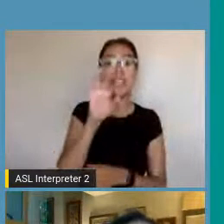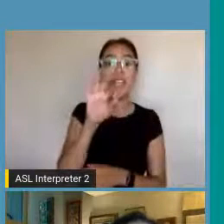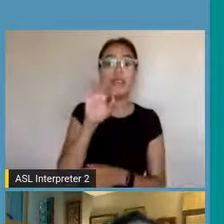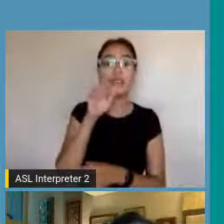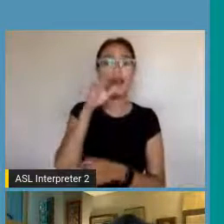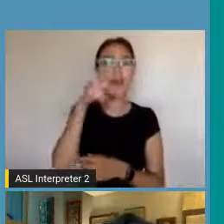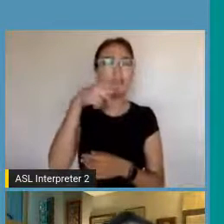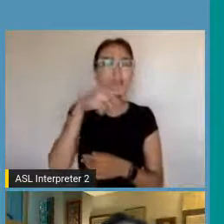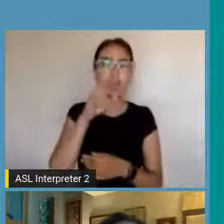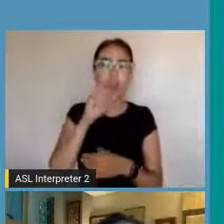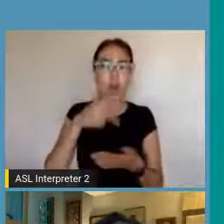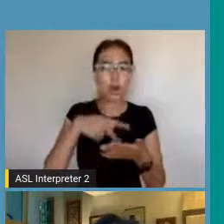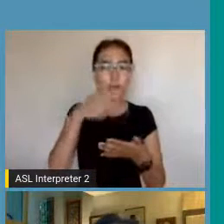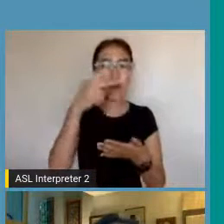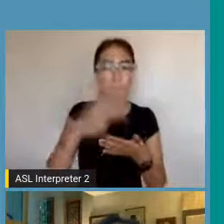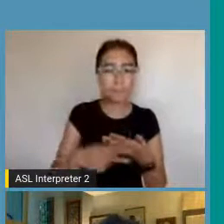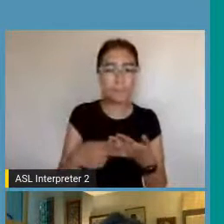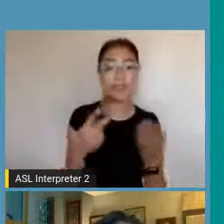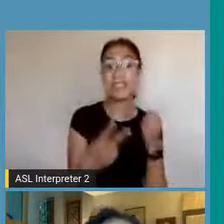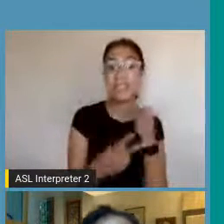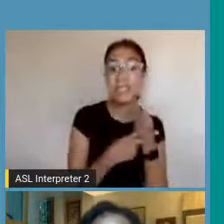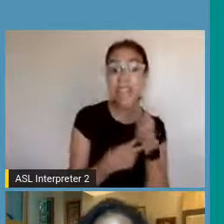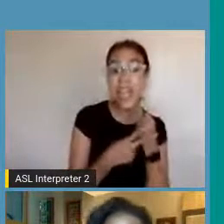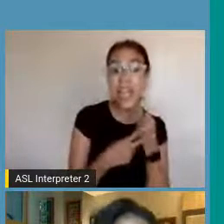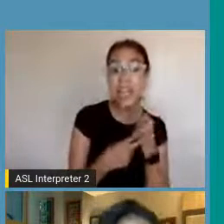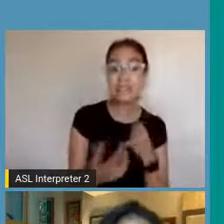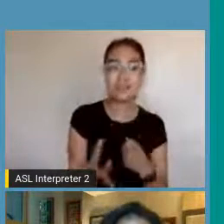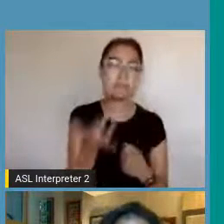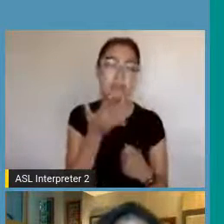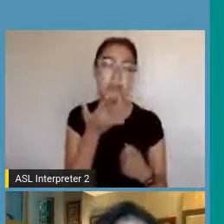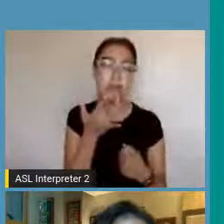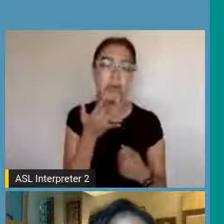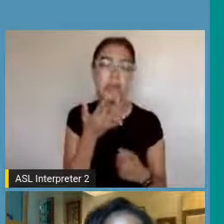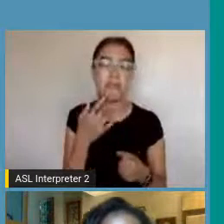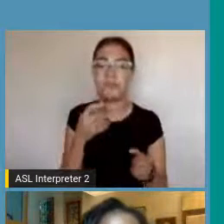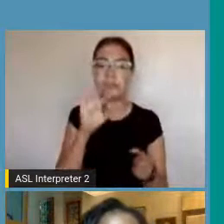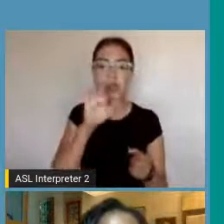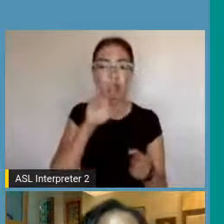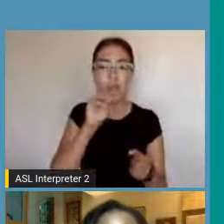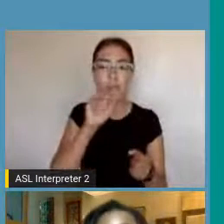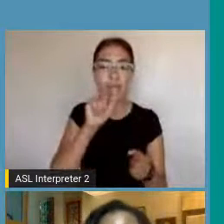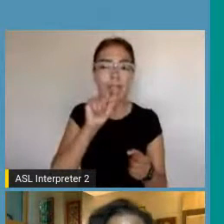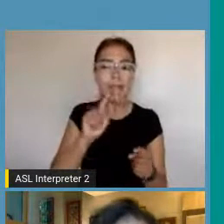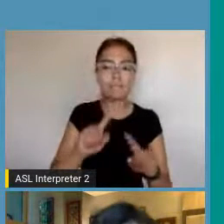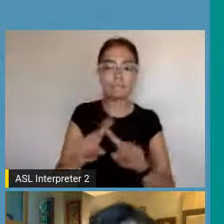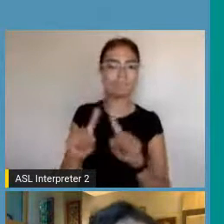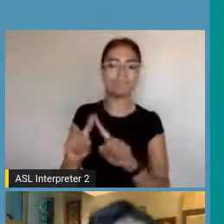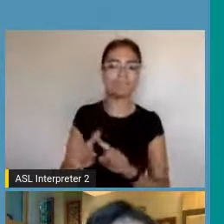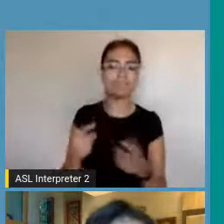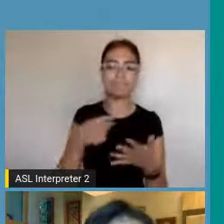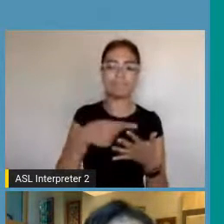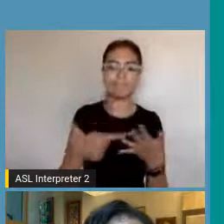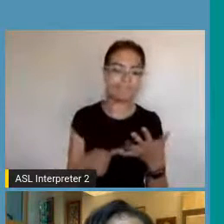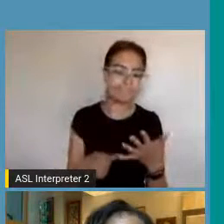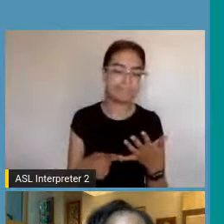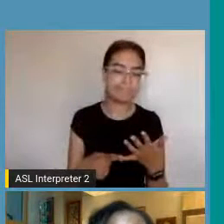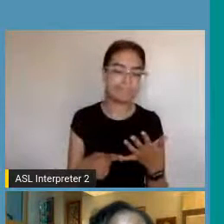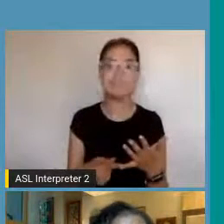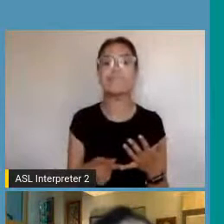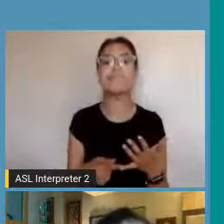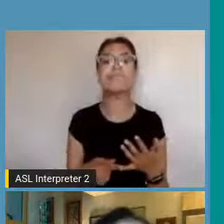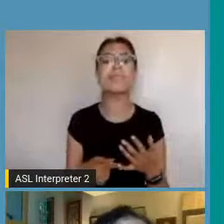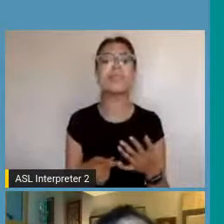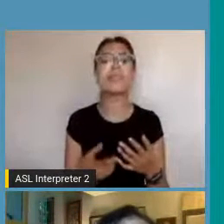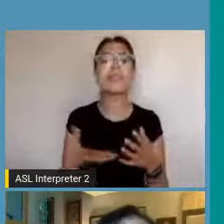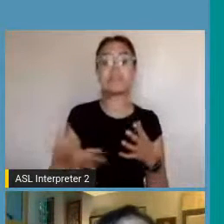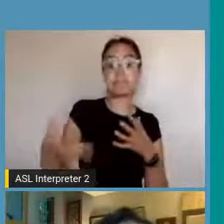Acrobat. You save them in your preferred file format, JPEGs, TIFFs, or PNGs. You ingest them into your repository,